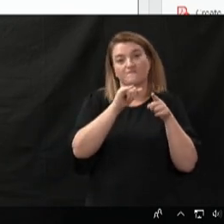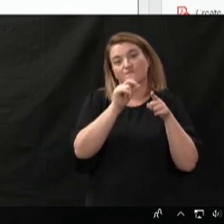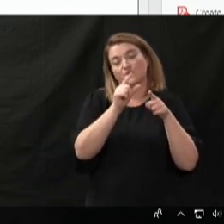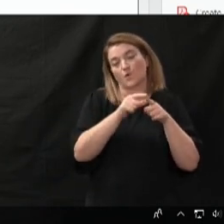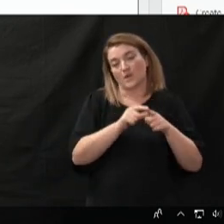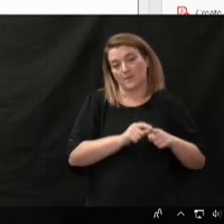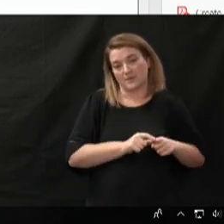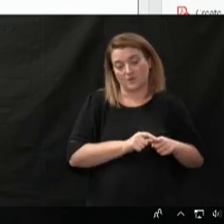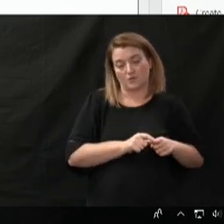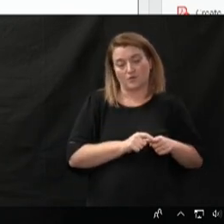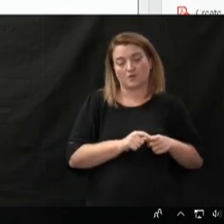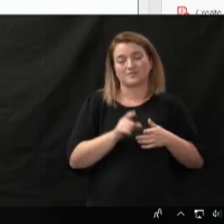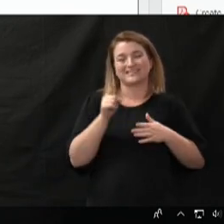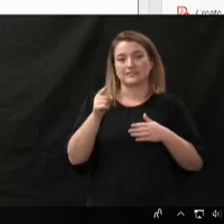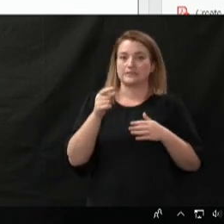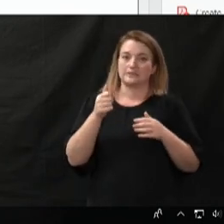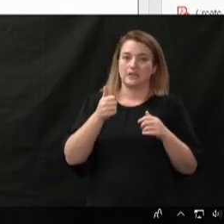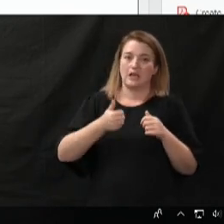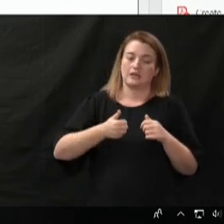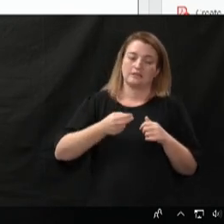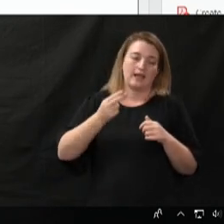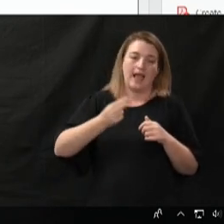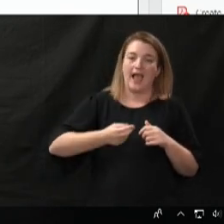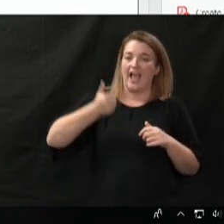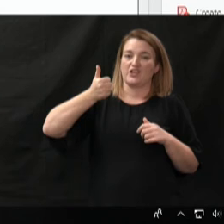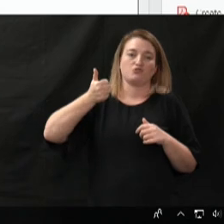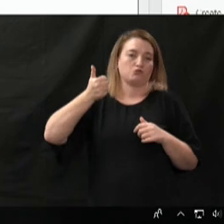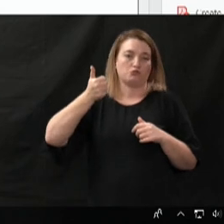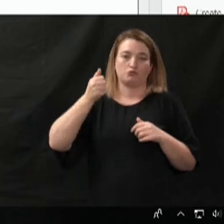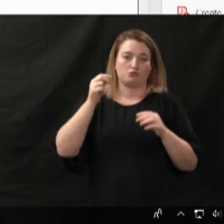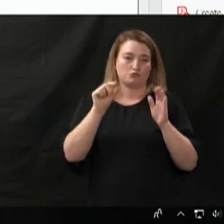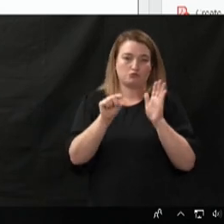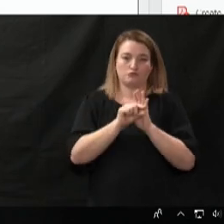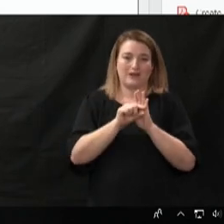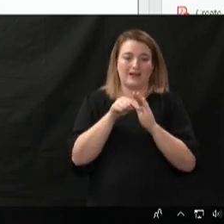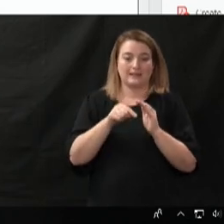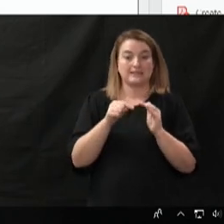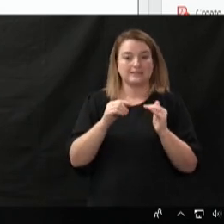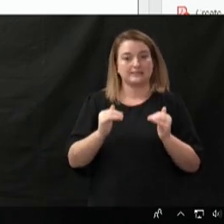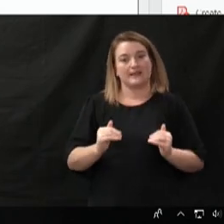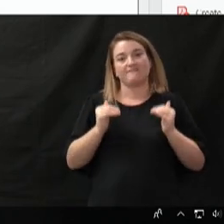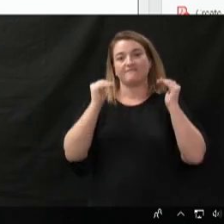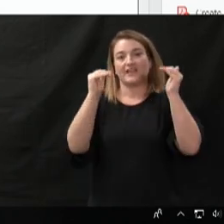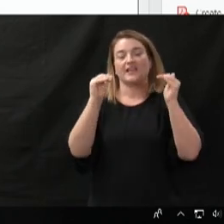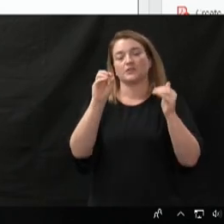type thing, and if you did advanced Orton, this is what you would get into.